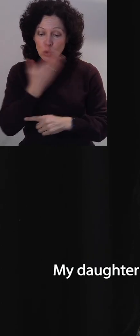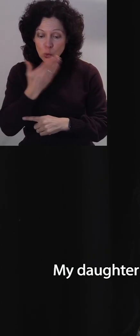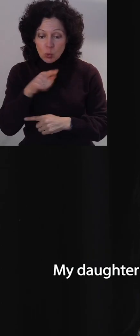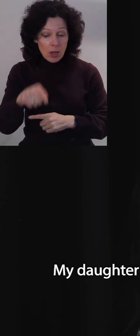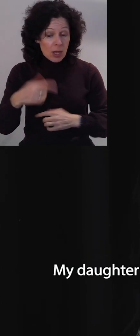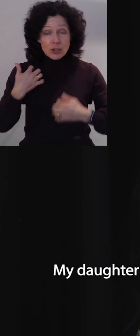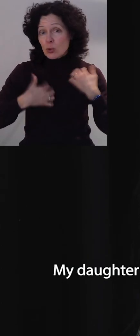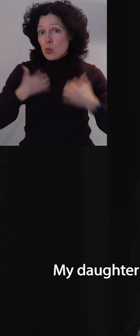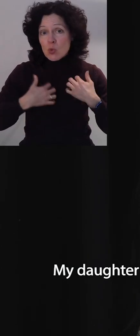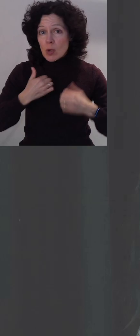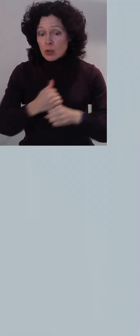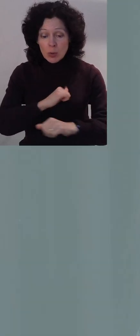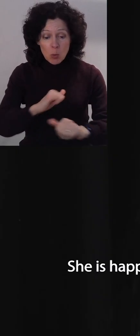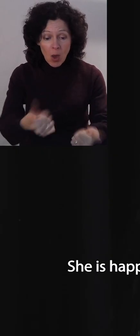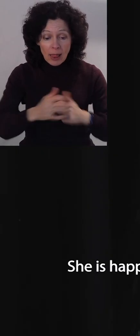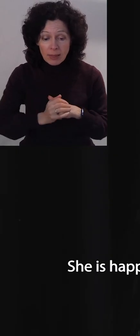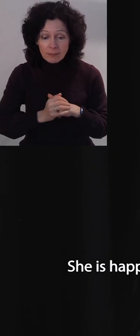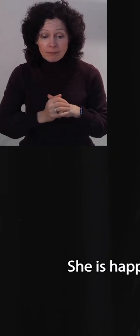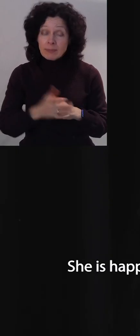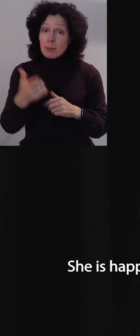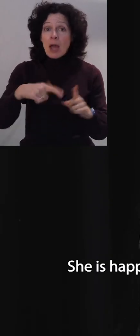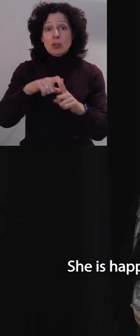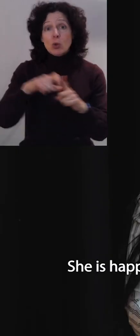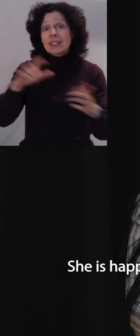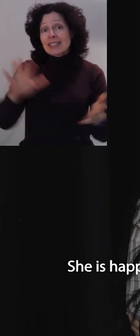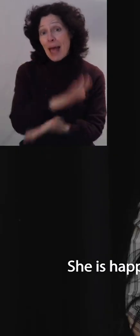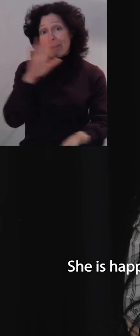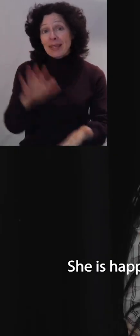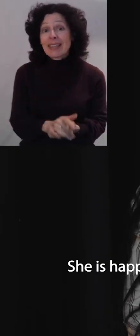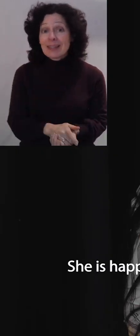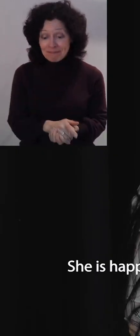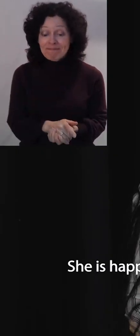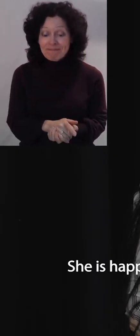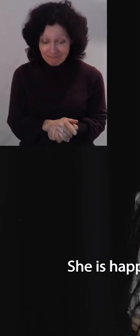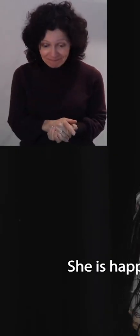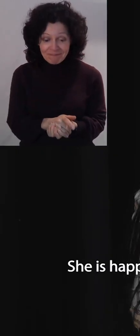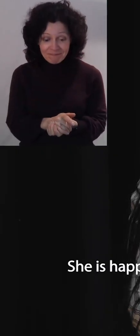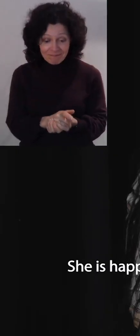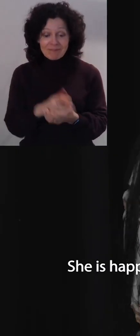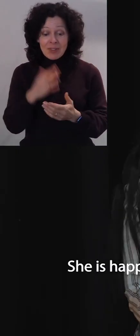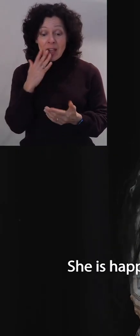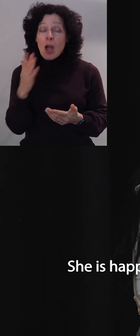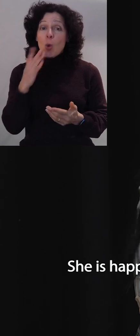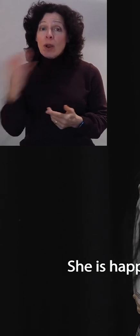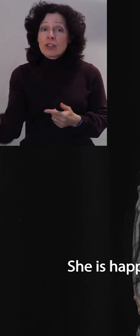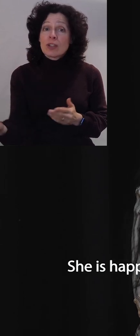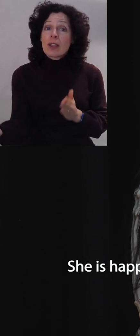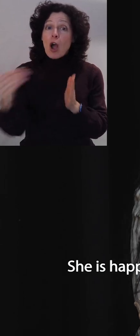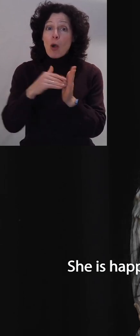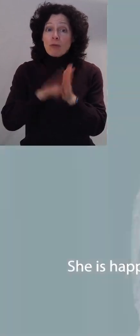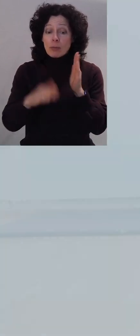dobře a dej jí tu. Je happy. je šťastná, když přijde ze